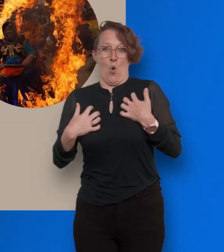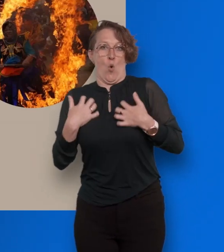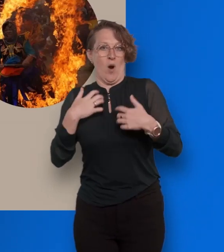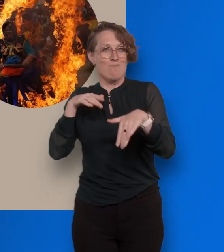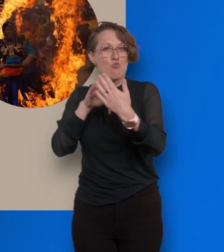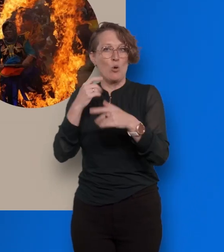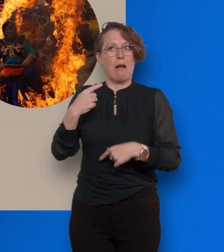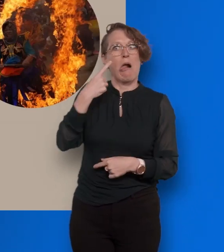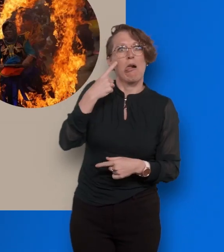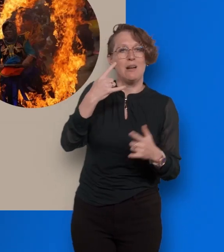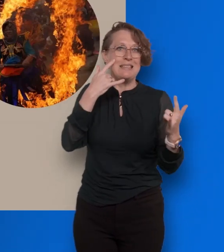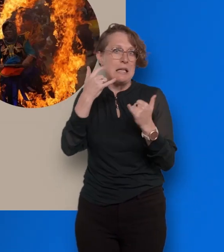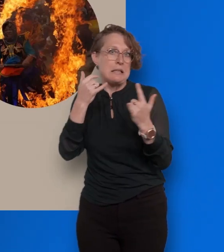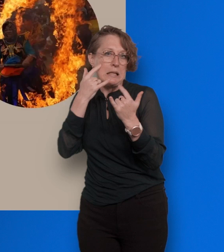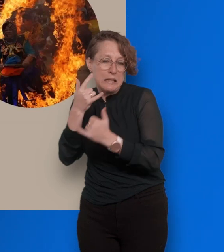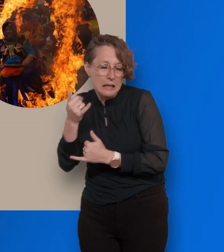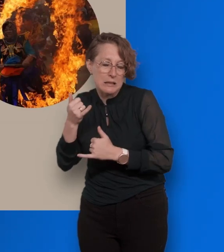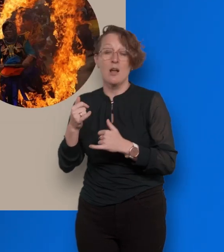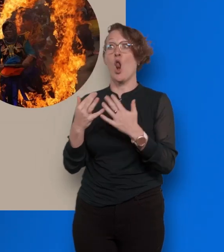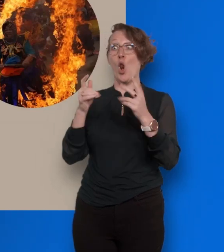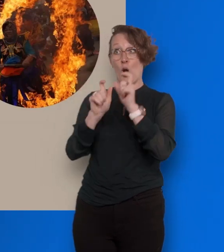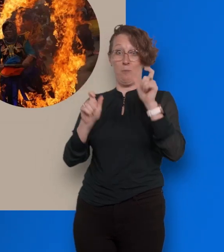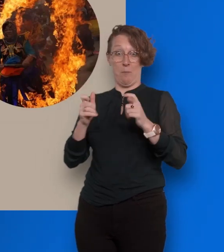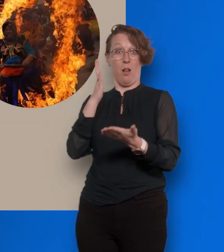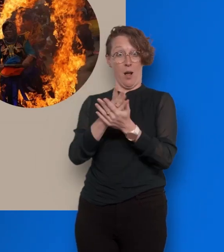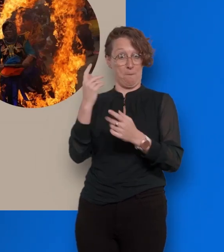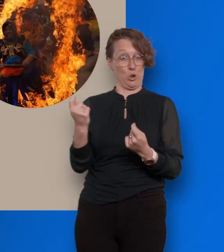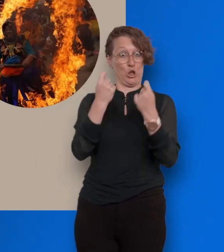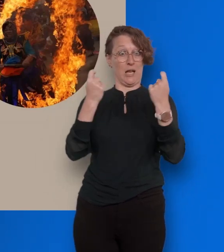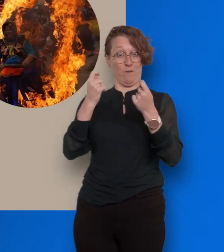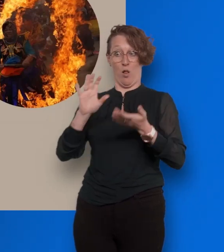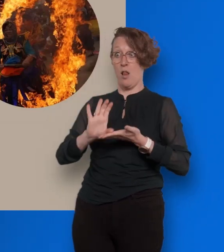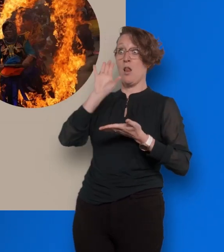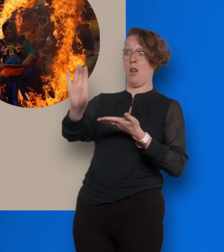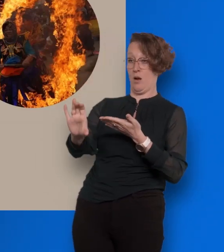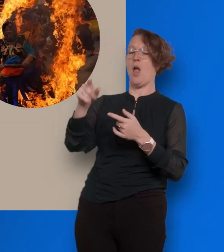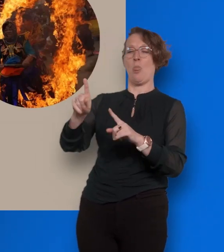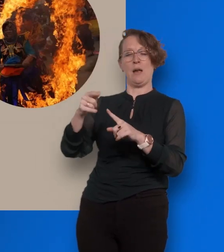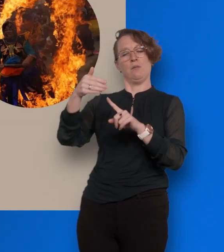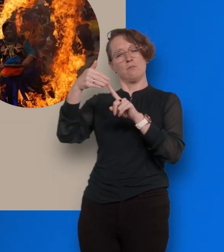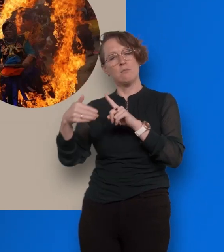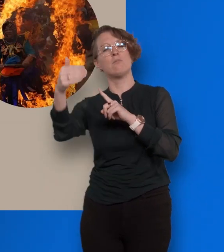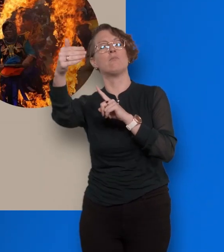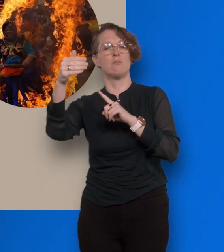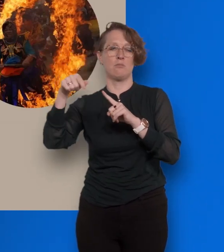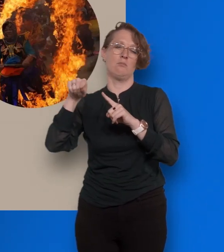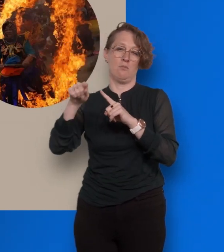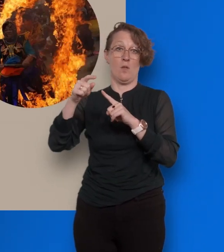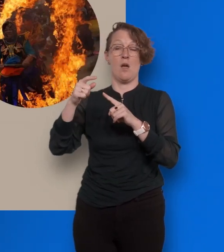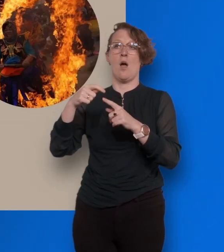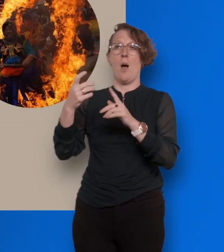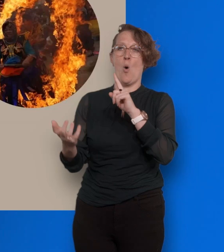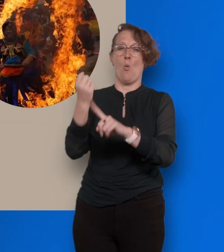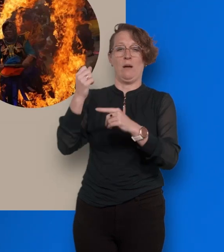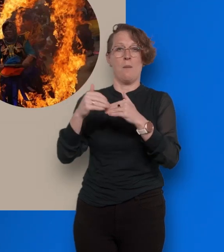be tested out. And many of the people who are successful with these grants do go on subsequently to win much larger